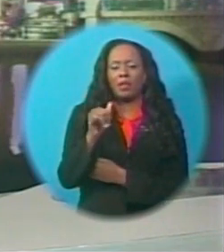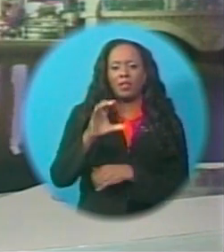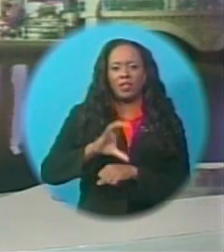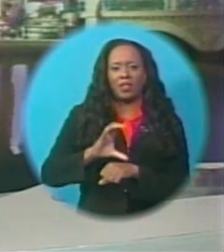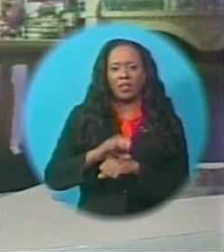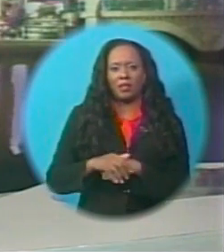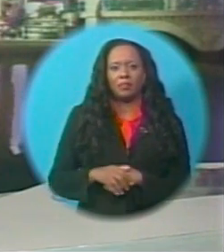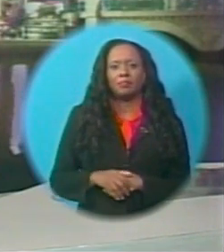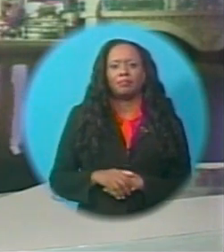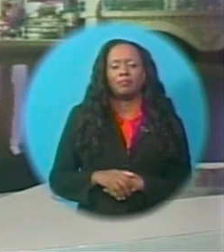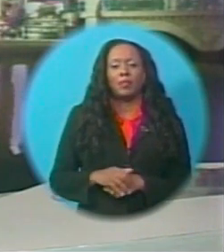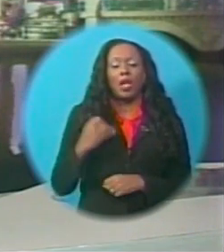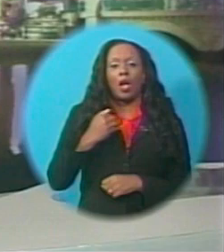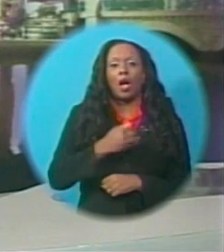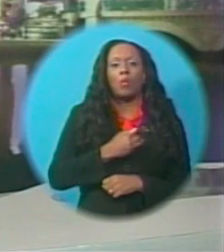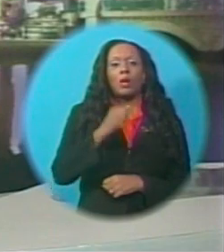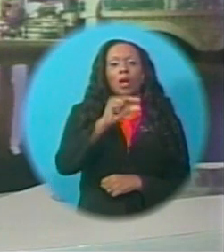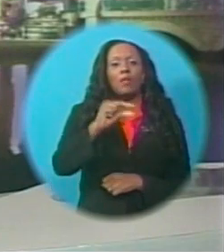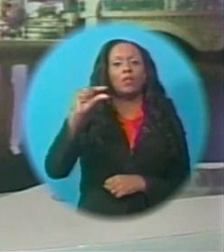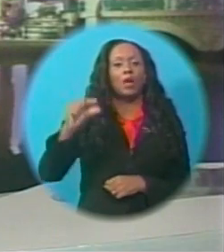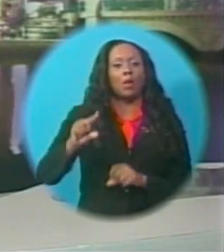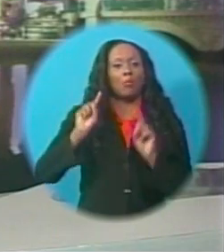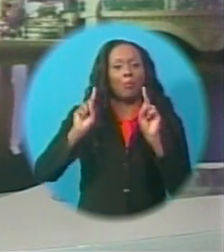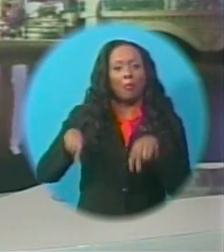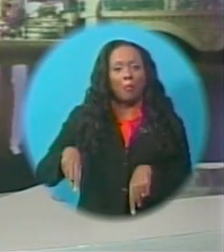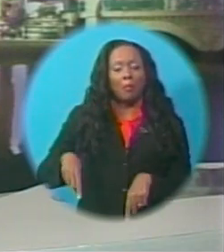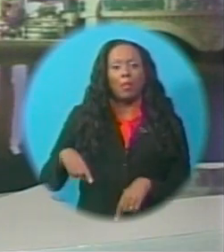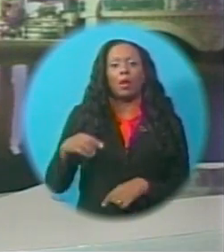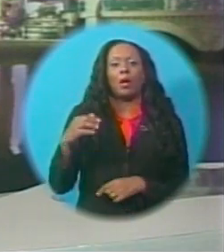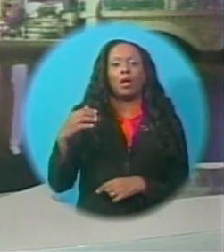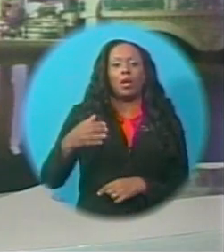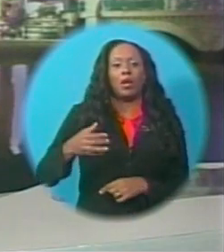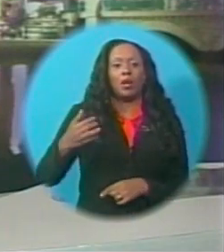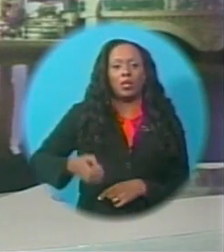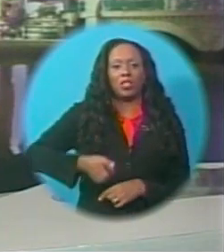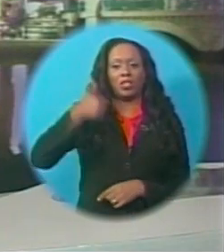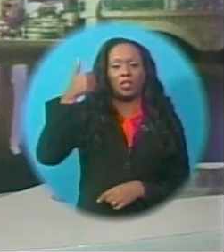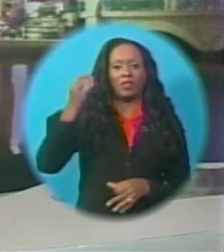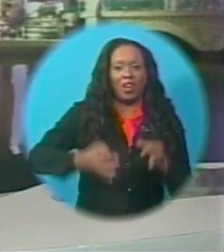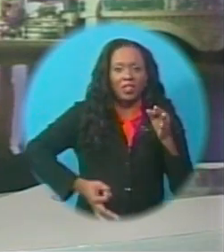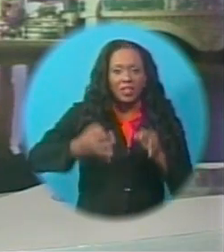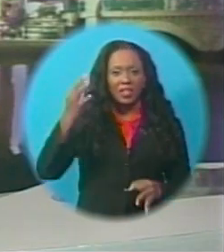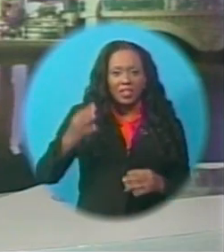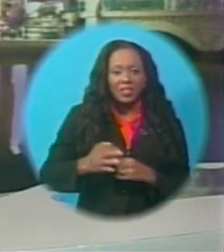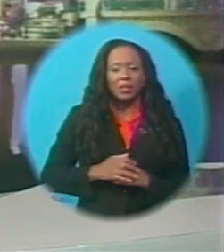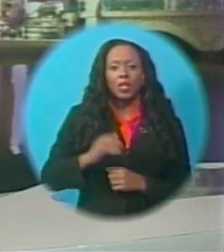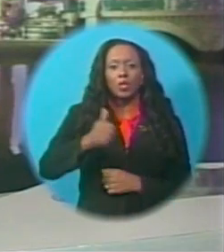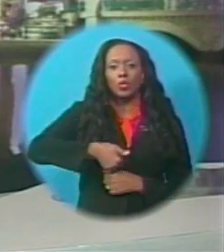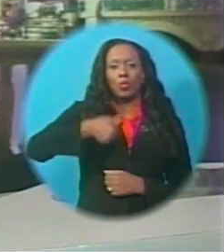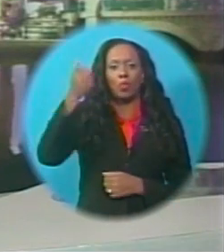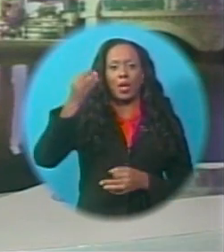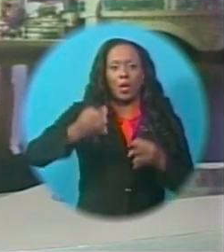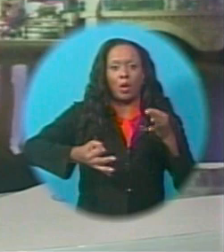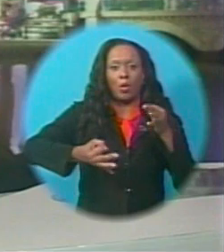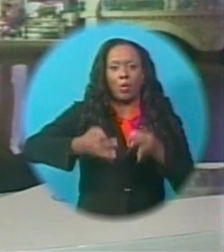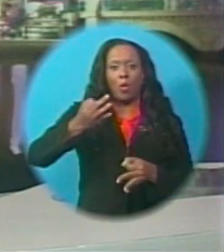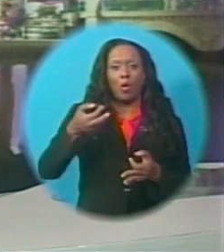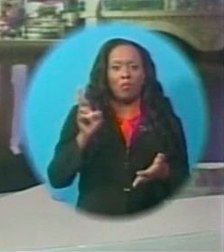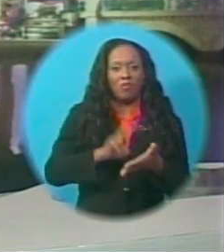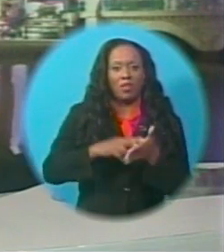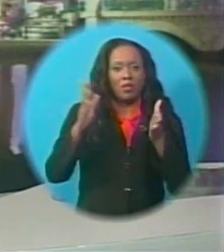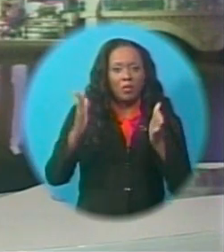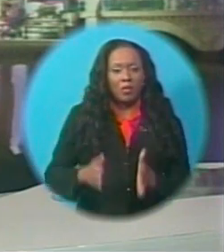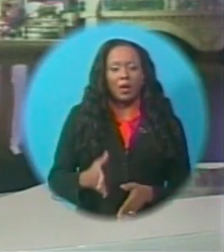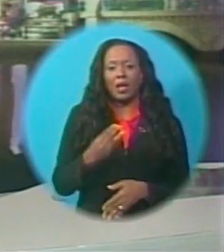His Excellency Sir Elliot Belgrave, Chief Justice Sir Marston Gibson, Supreme Court Registrar Barbara Cook-Alene, and Attorney General